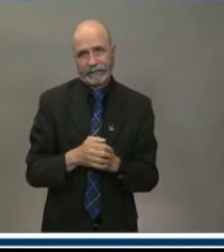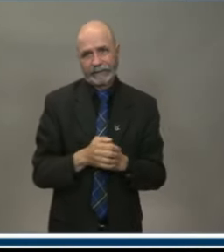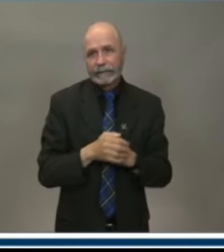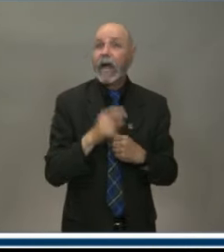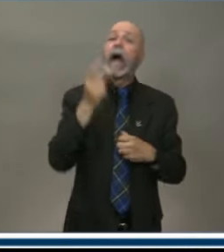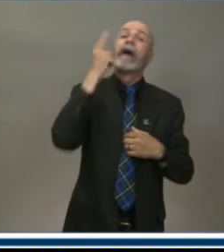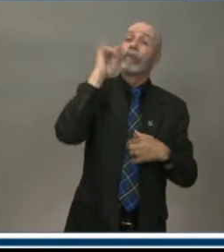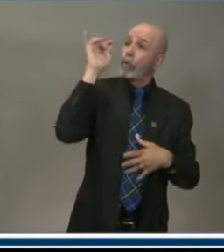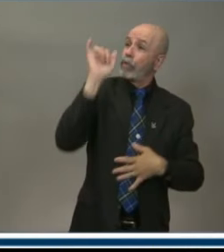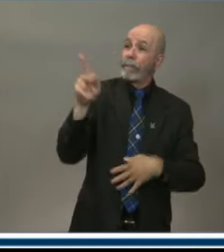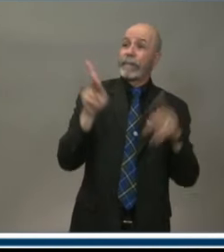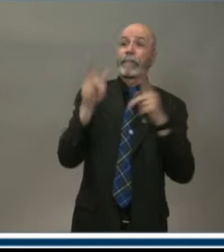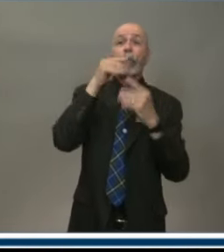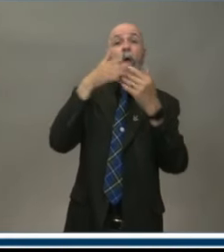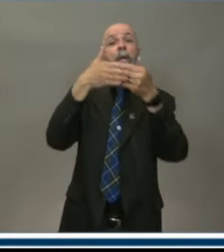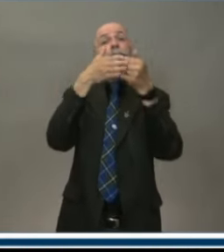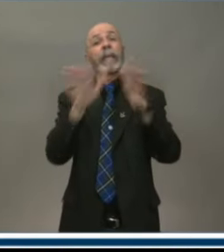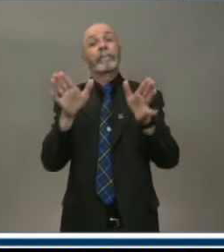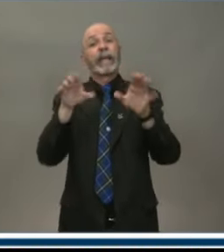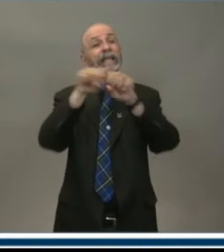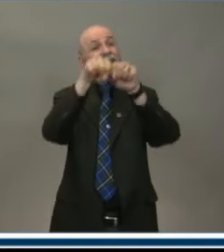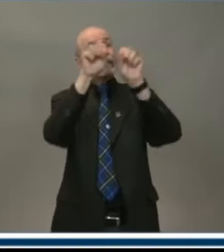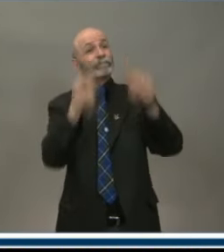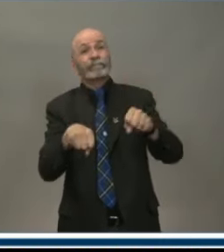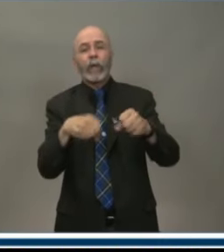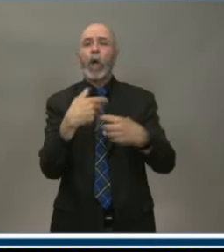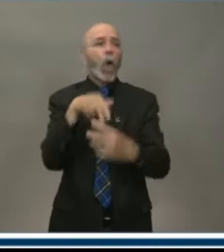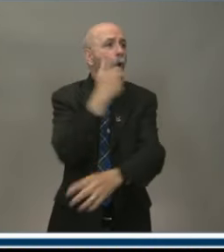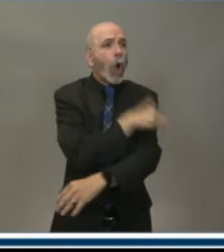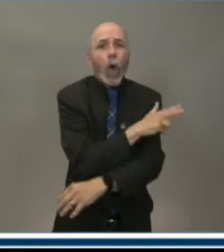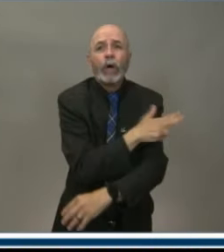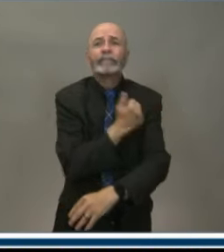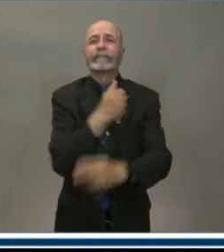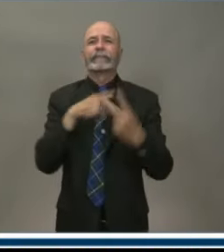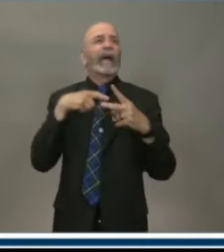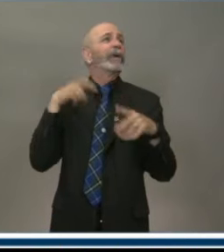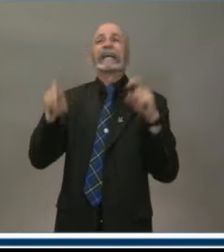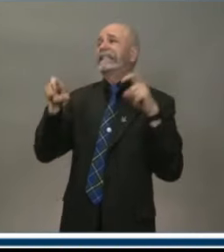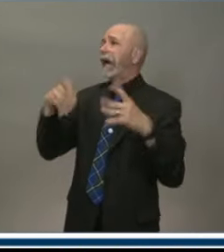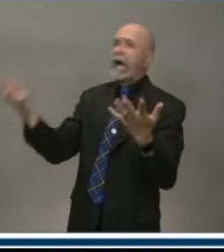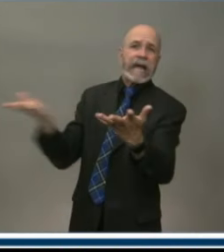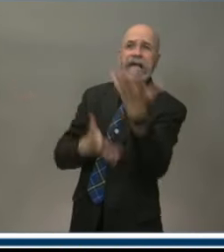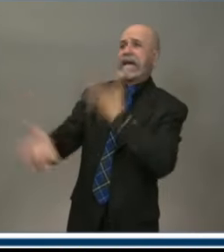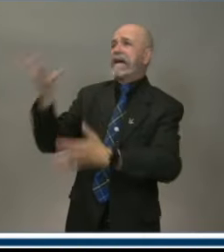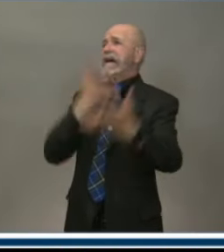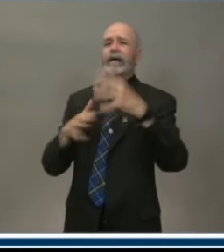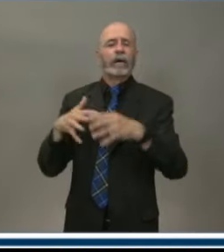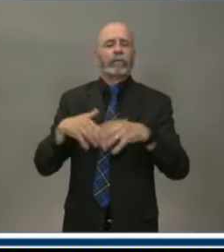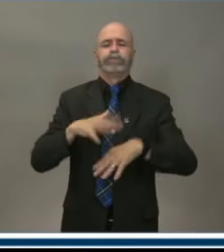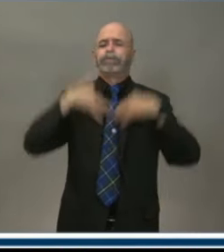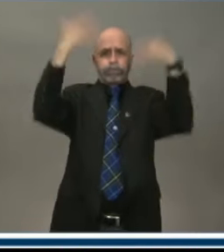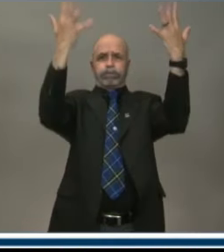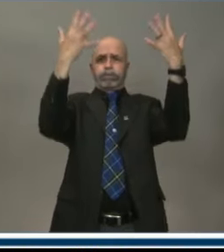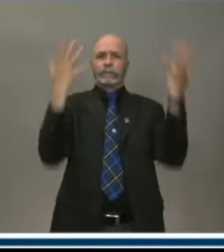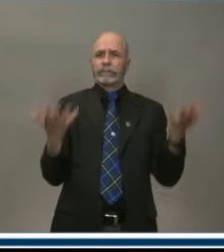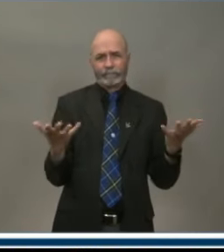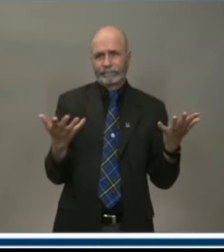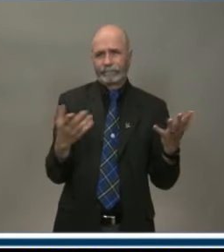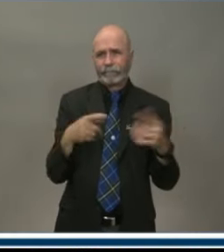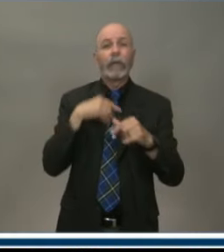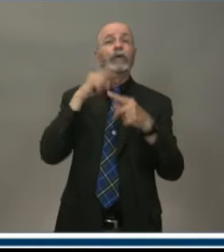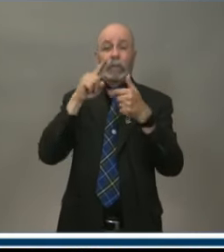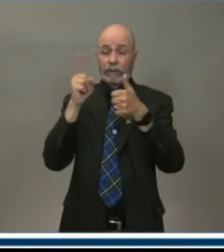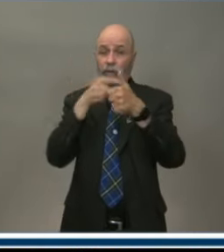there when any of us may need it. I've talked about a lot of don'ts, so I'm going to talk about a few do's as